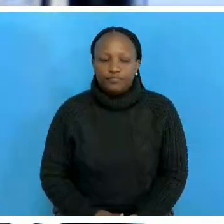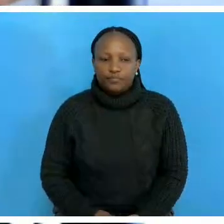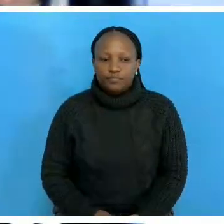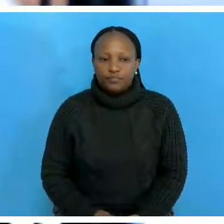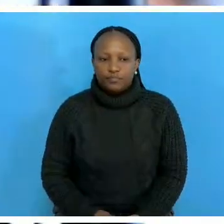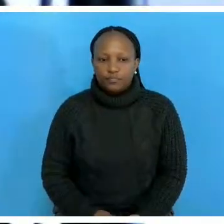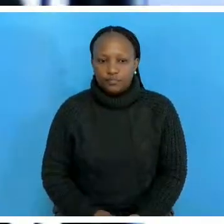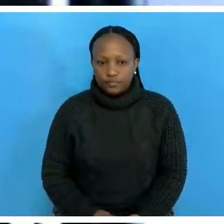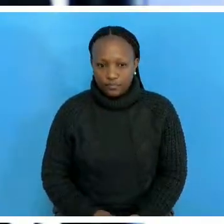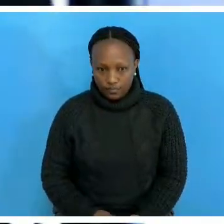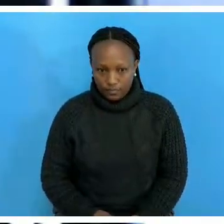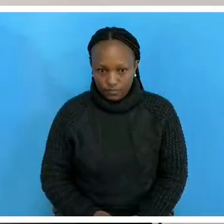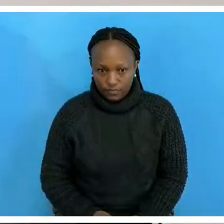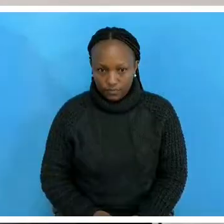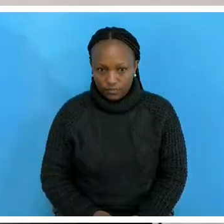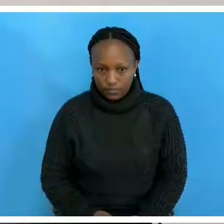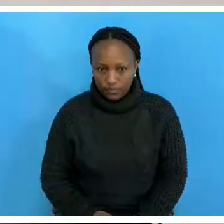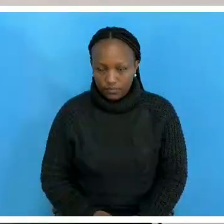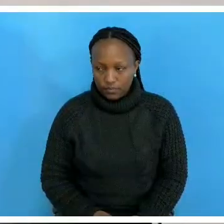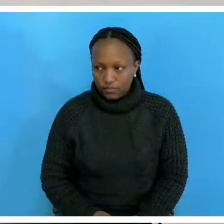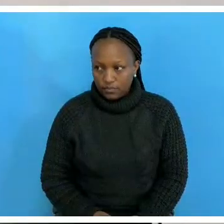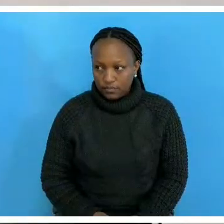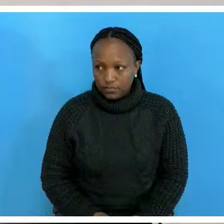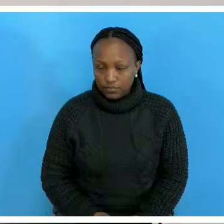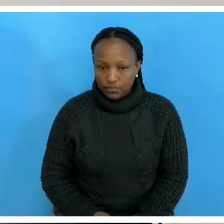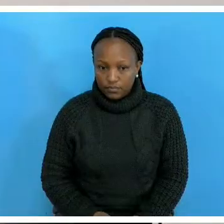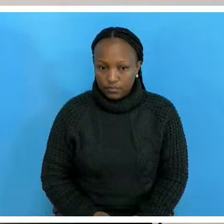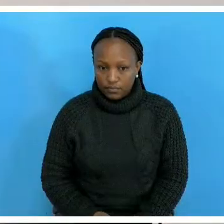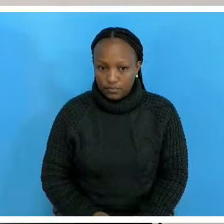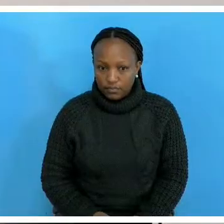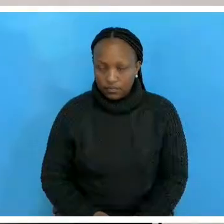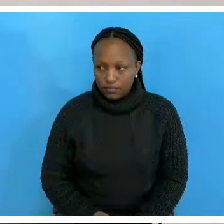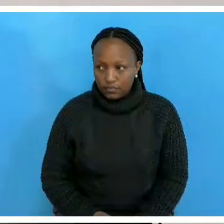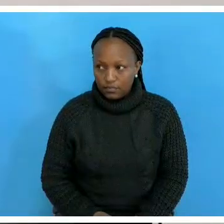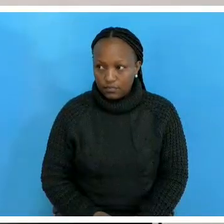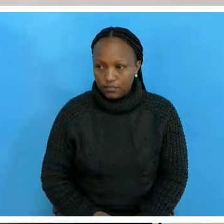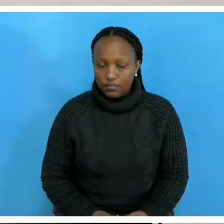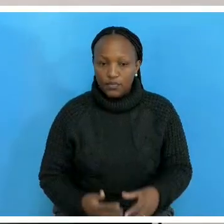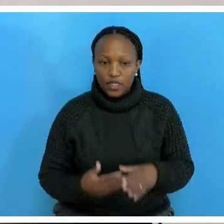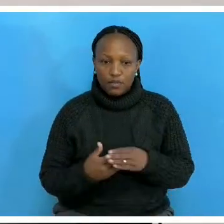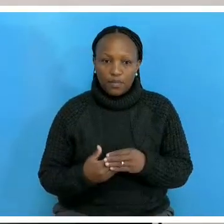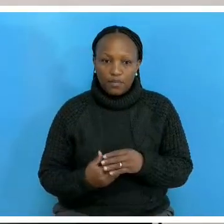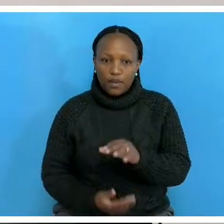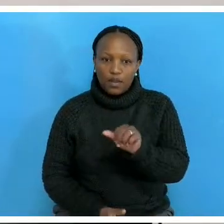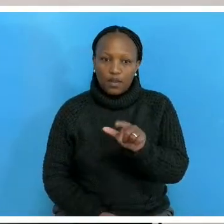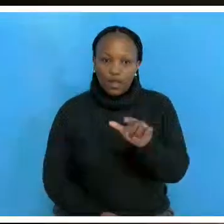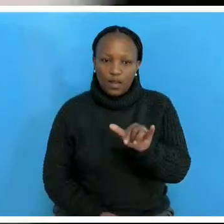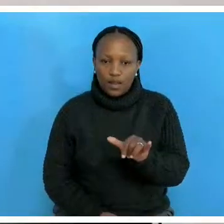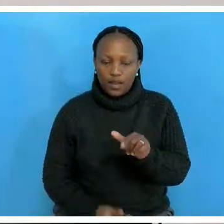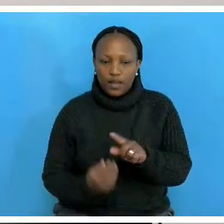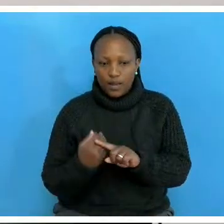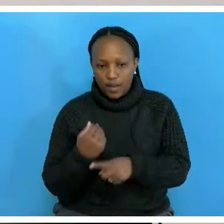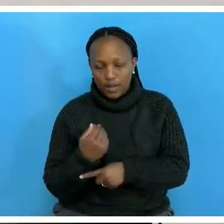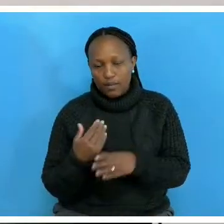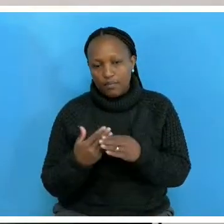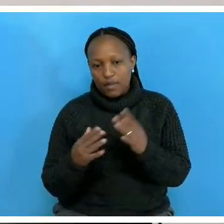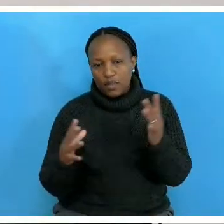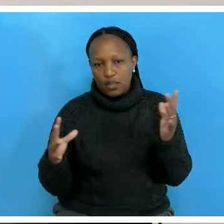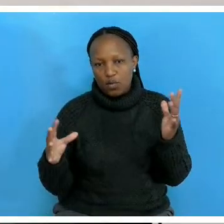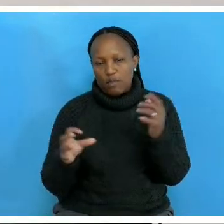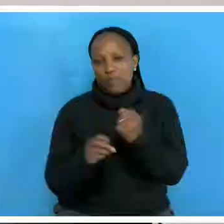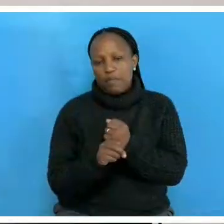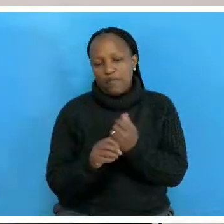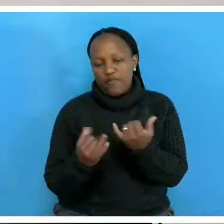Chair, thank you, Member Evans. Yes. Member Ali, the last member, and then we will conclude today. Thank